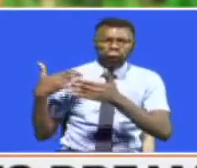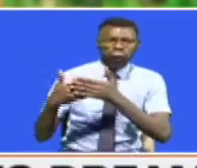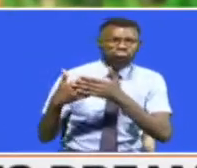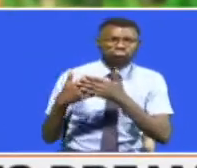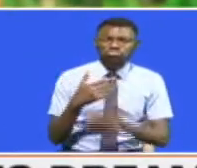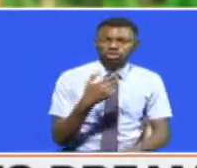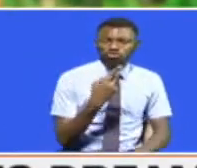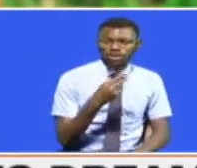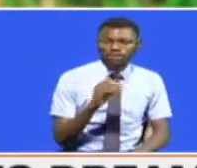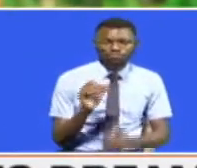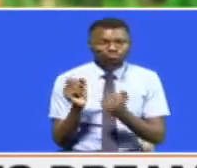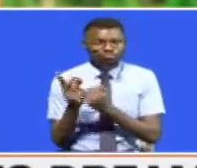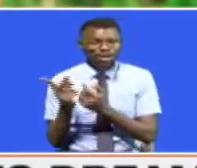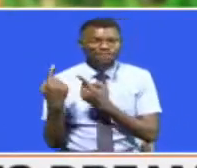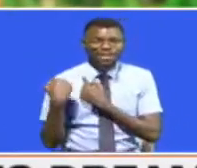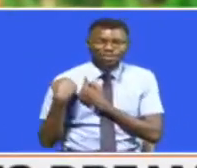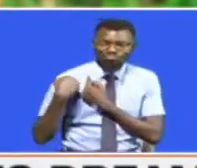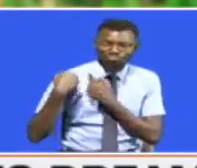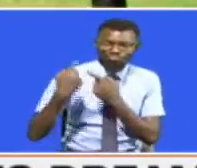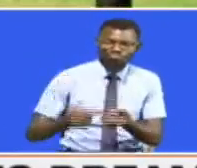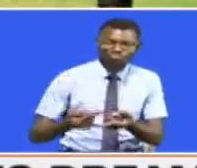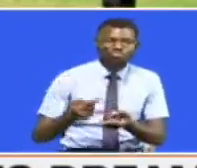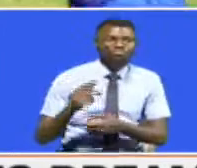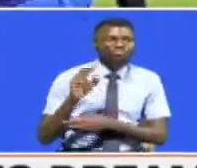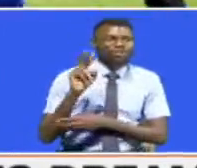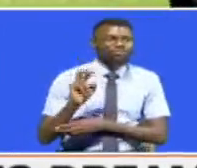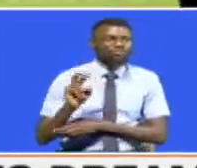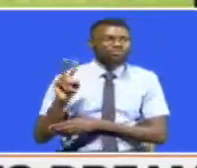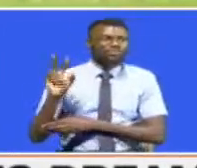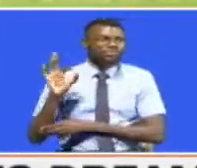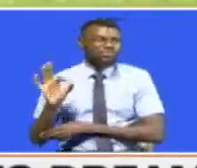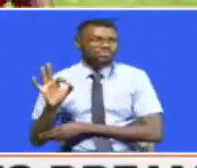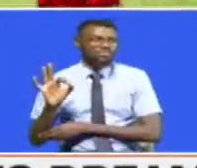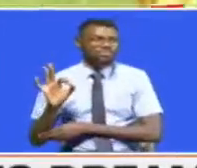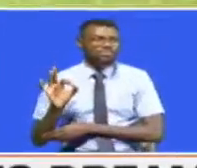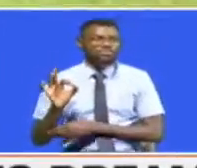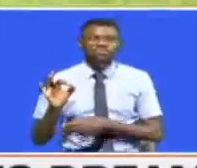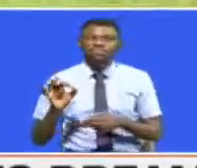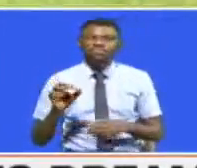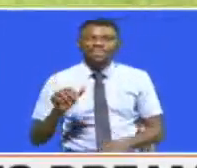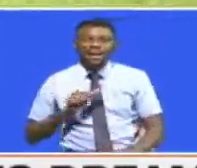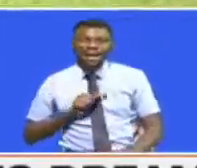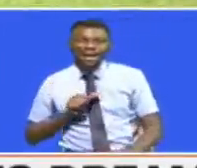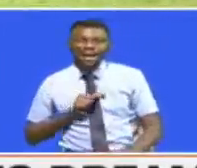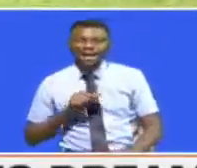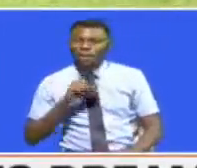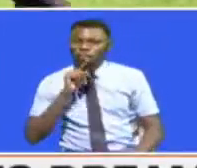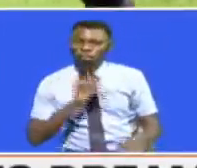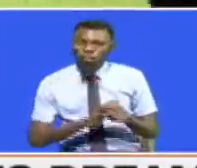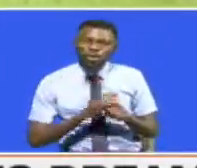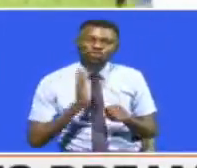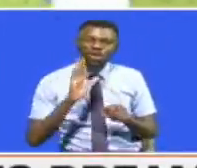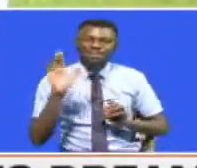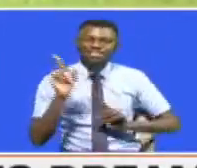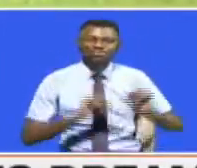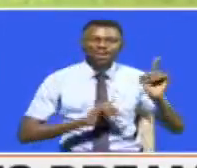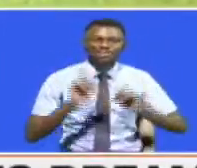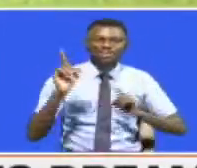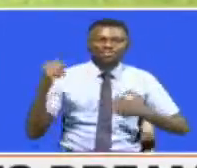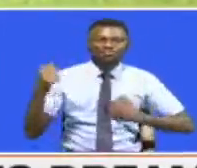2012 hadi mwaka huu wa 2023. The girls promised to take us to Rwanda for East